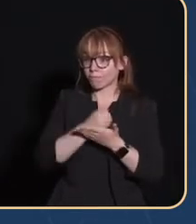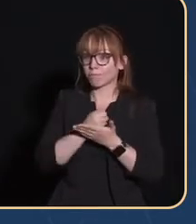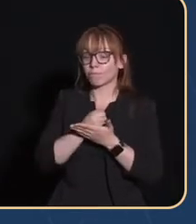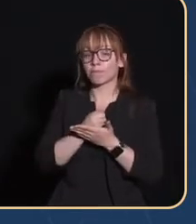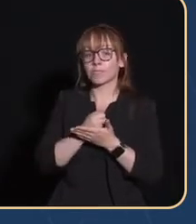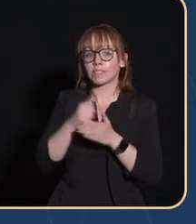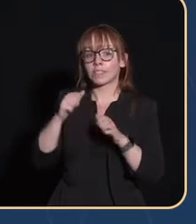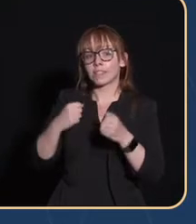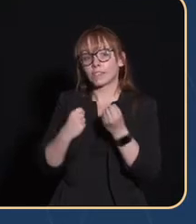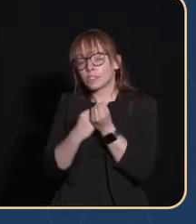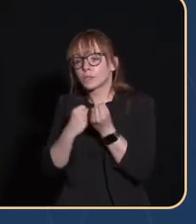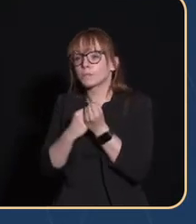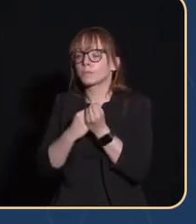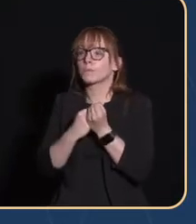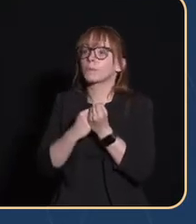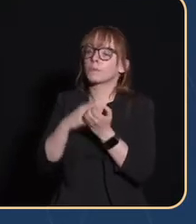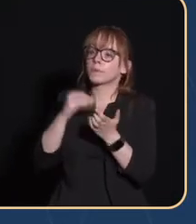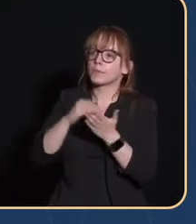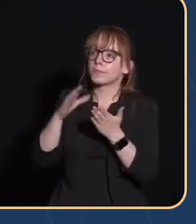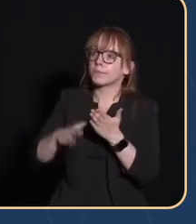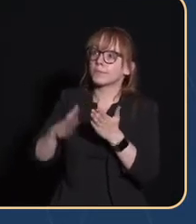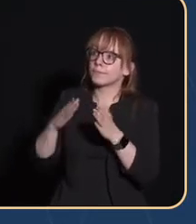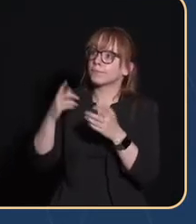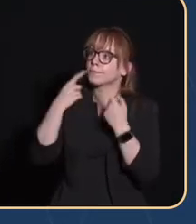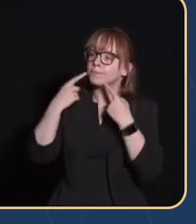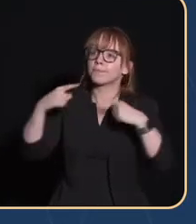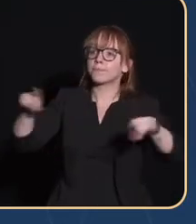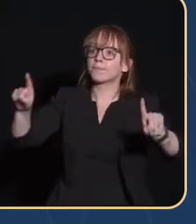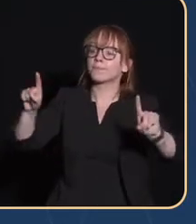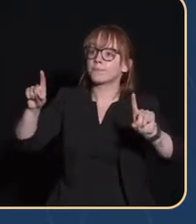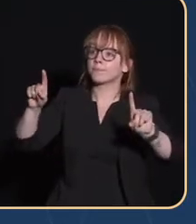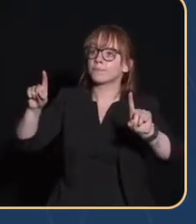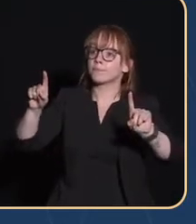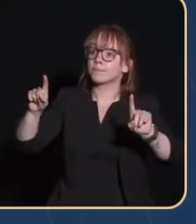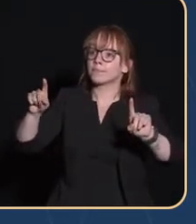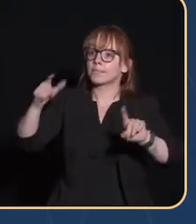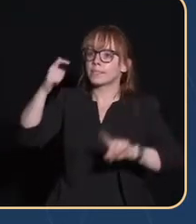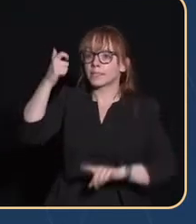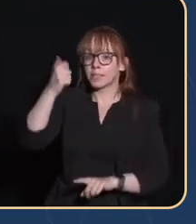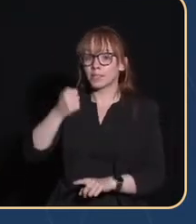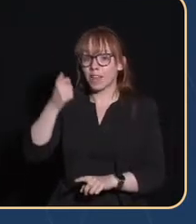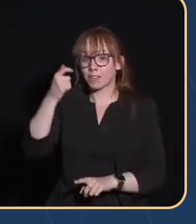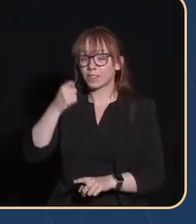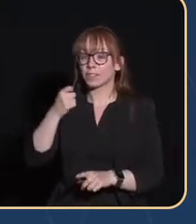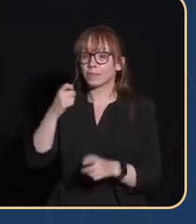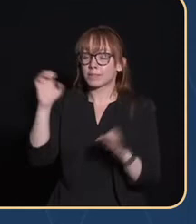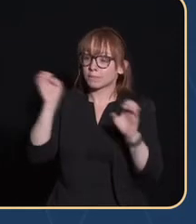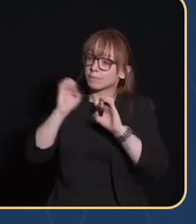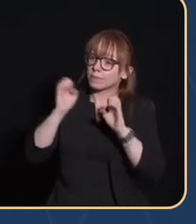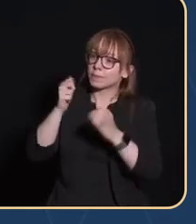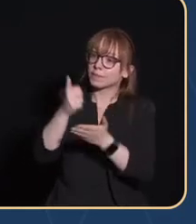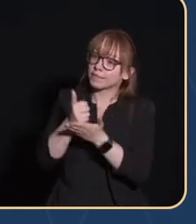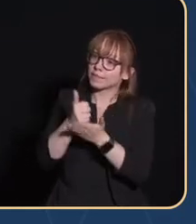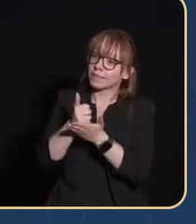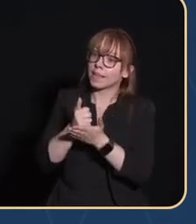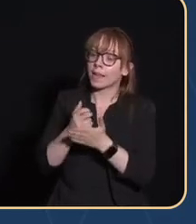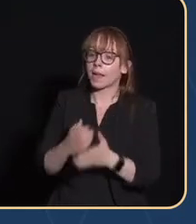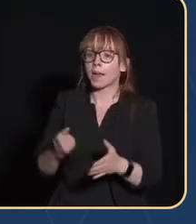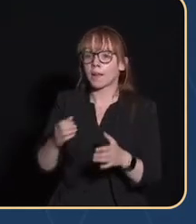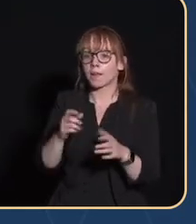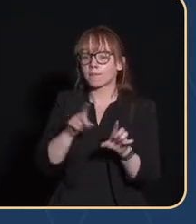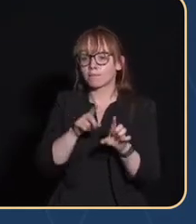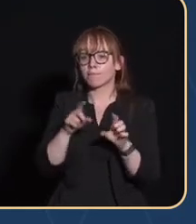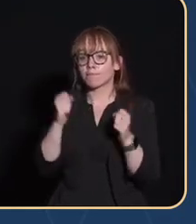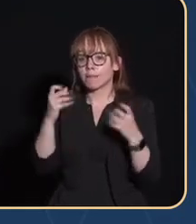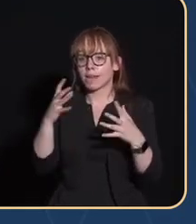to help students reach their educational dreams through scholarships and emergency aid grants and more. When I